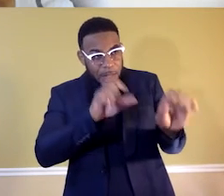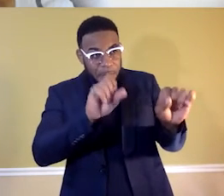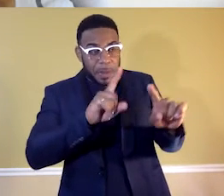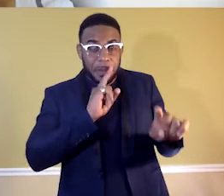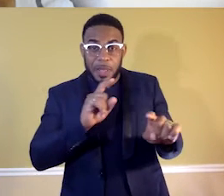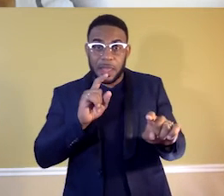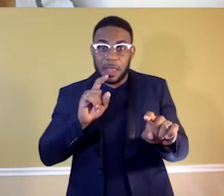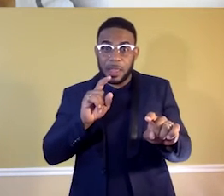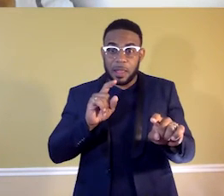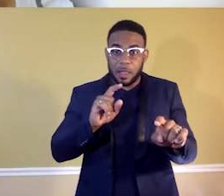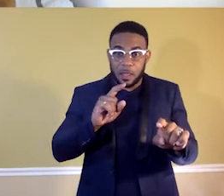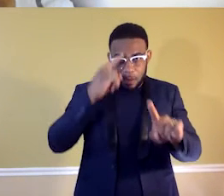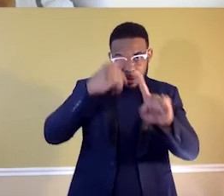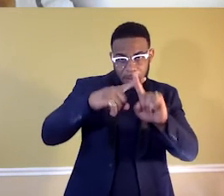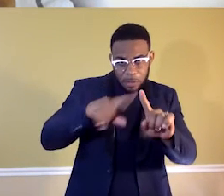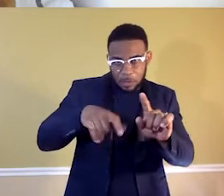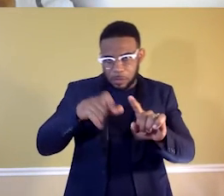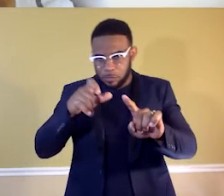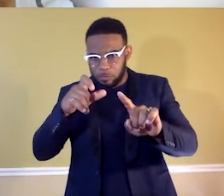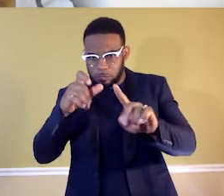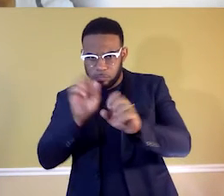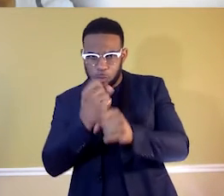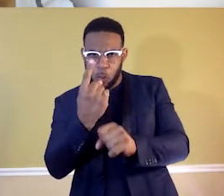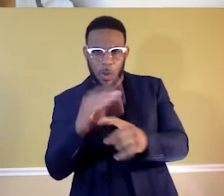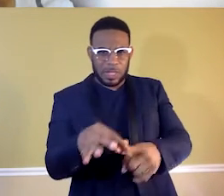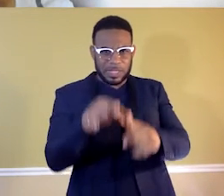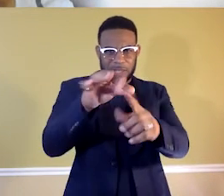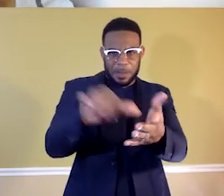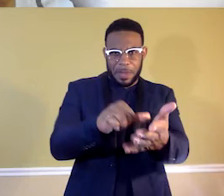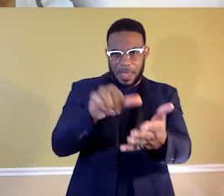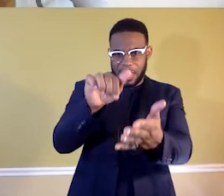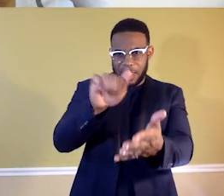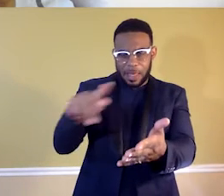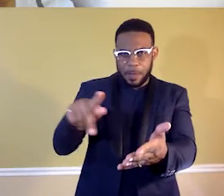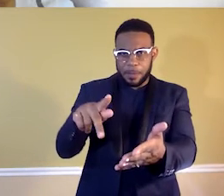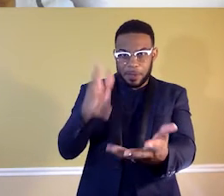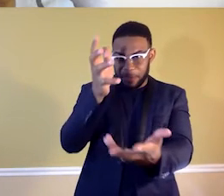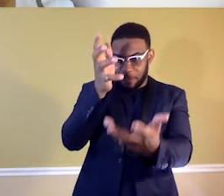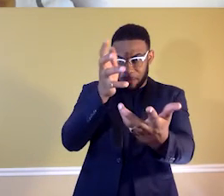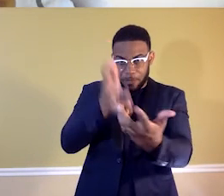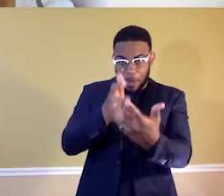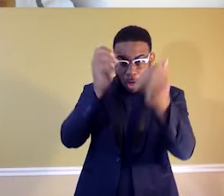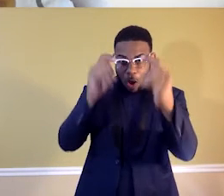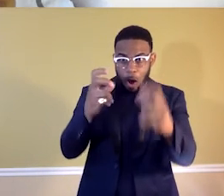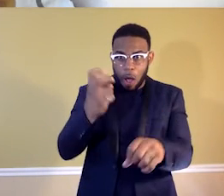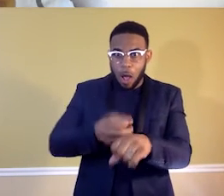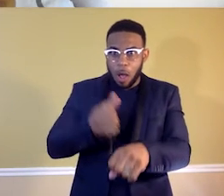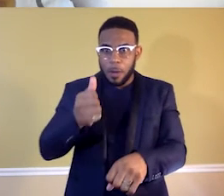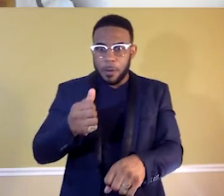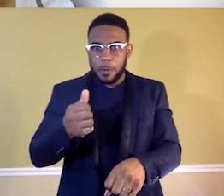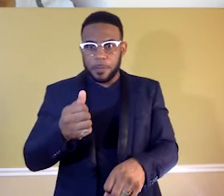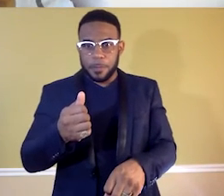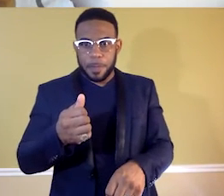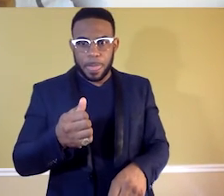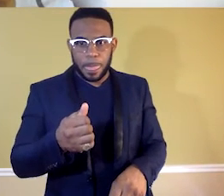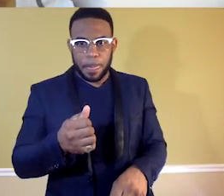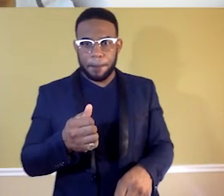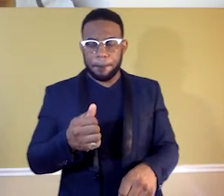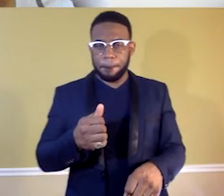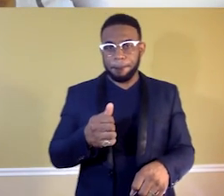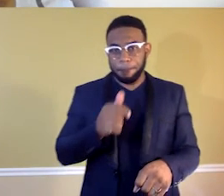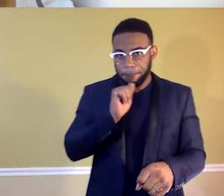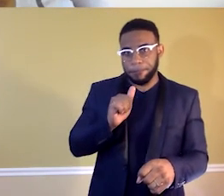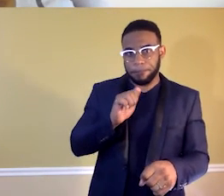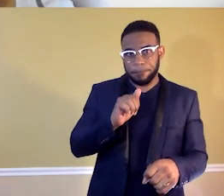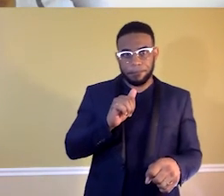be app developers by having this single page application that's taking all the hard machine learning or data science